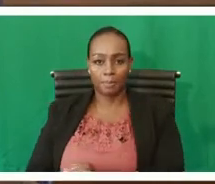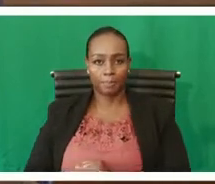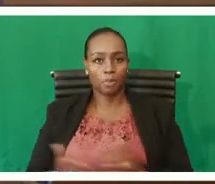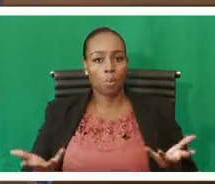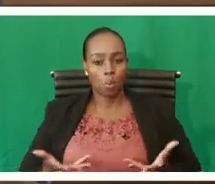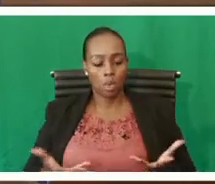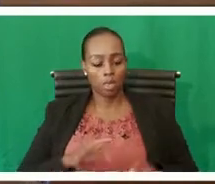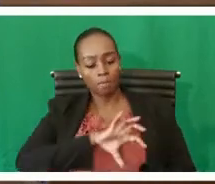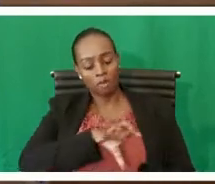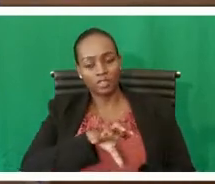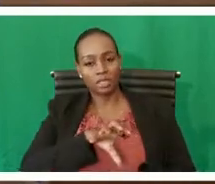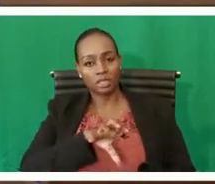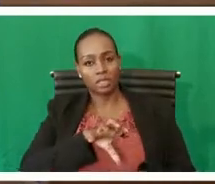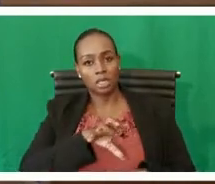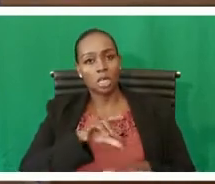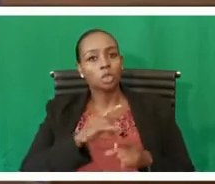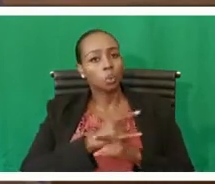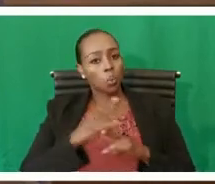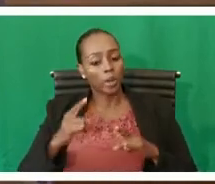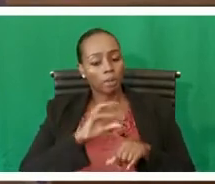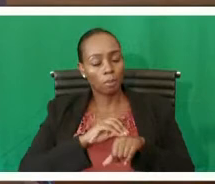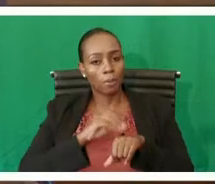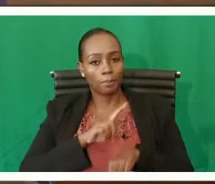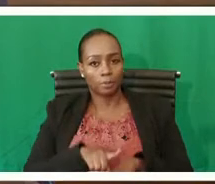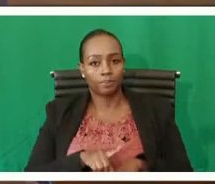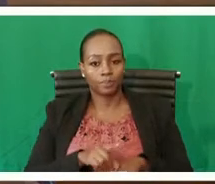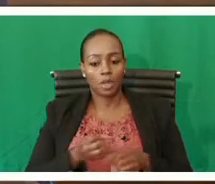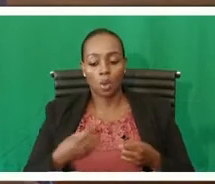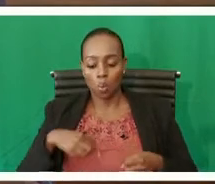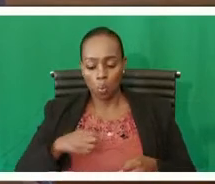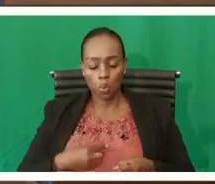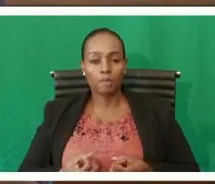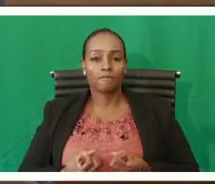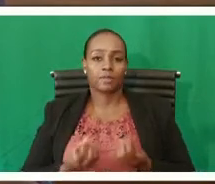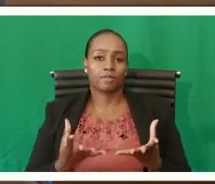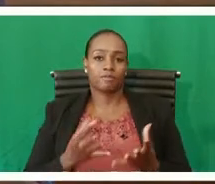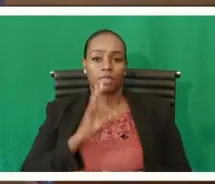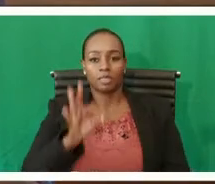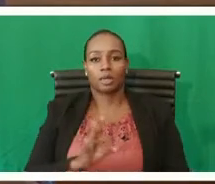this problem. We provided